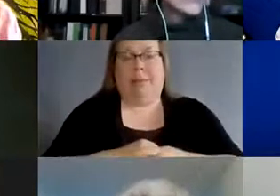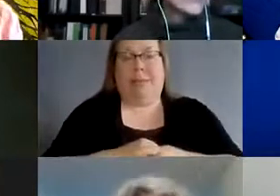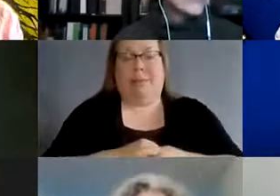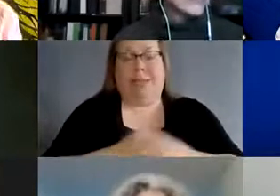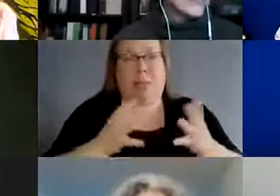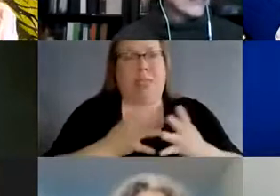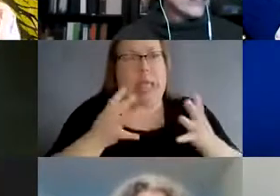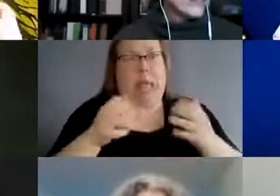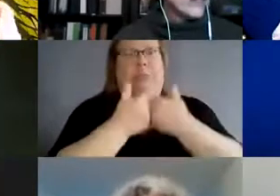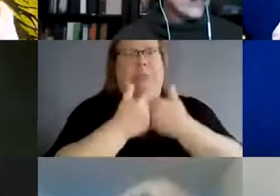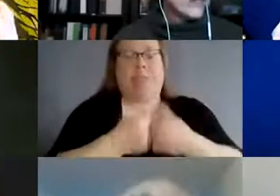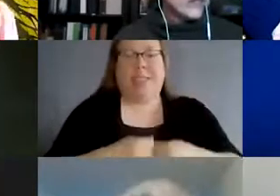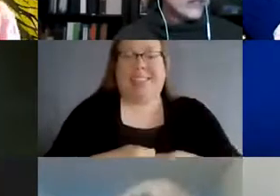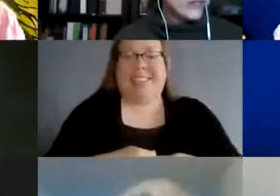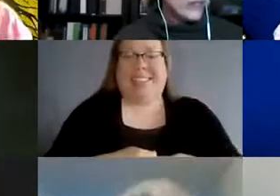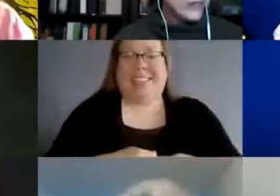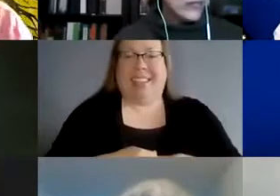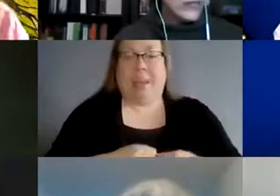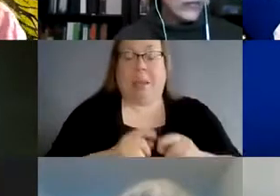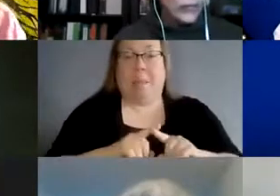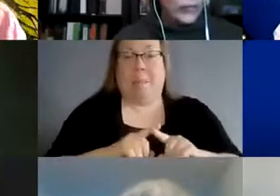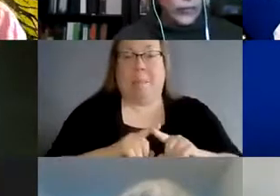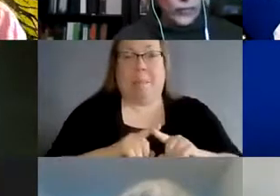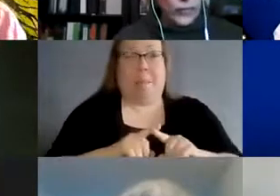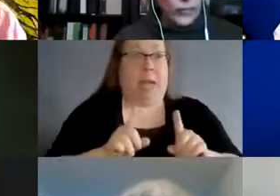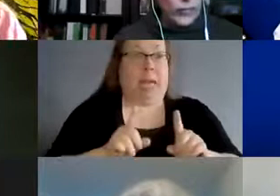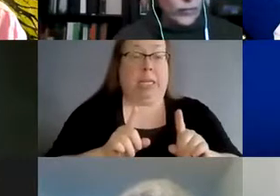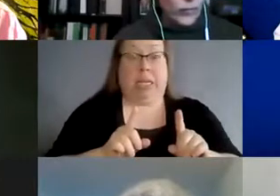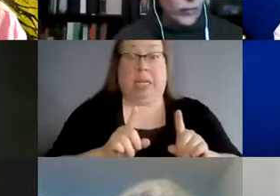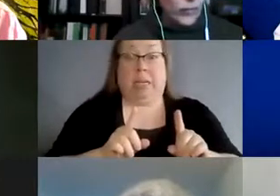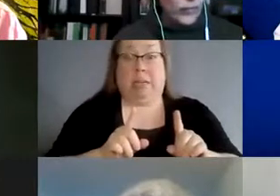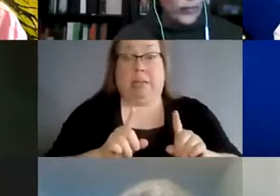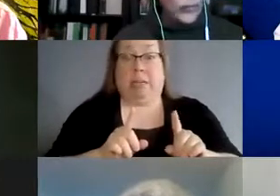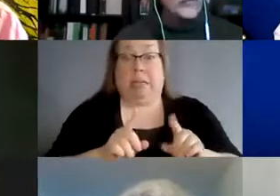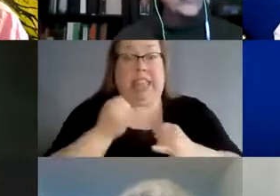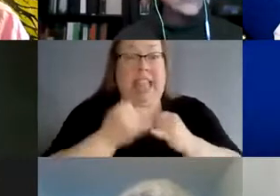tackle. Anybody else has anything else to say?